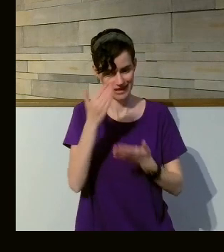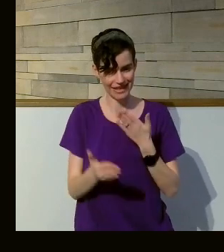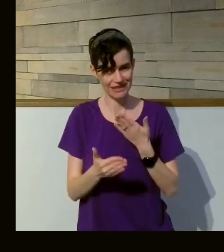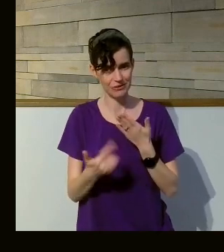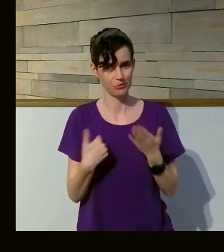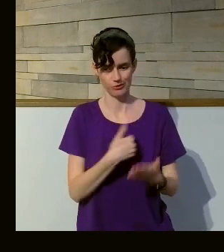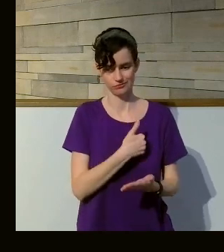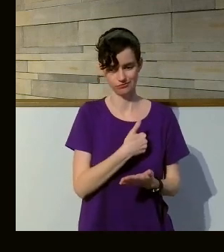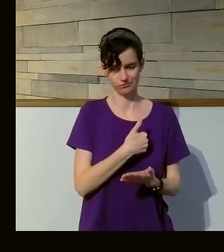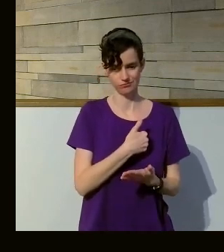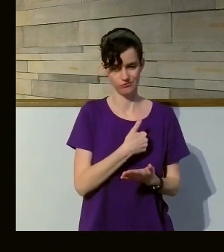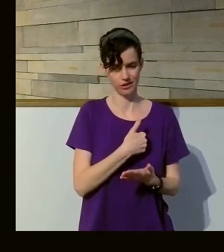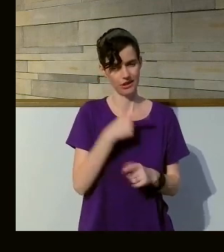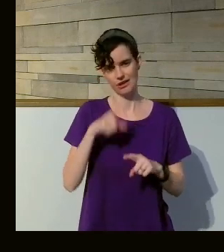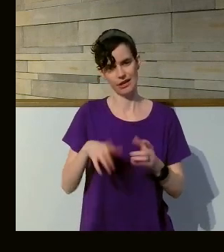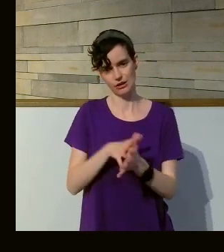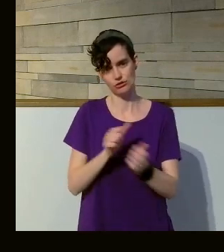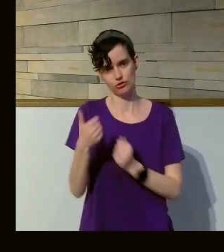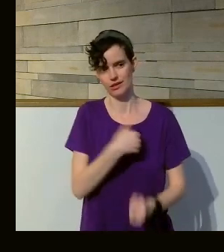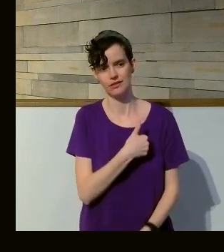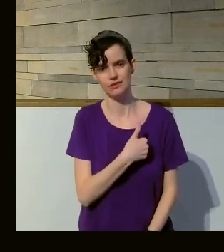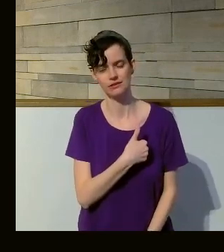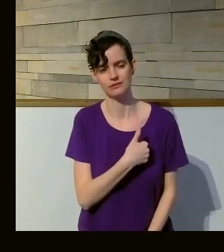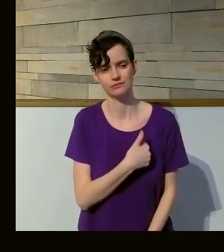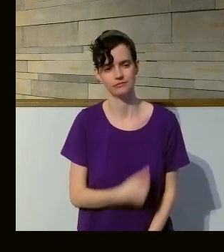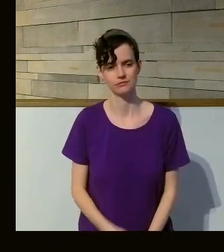simply invulnerable, end quote.